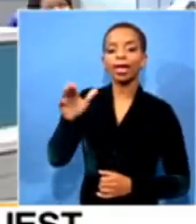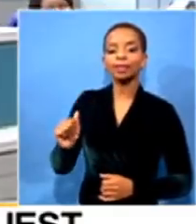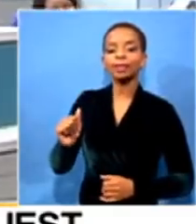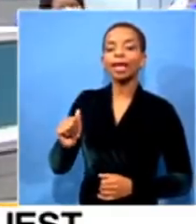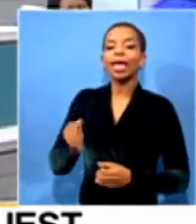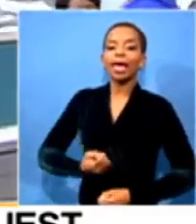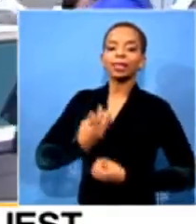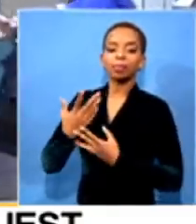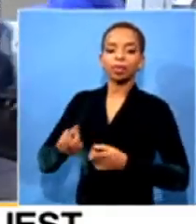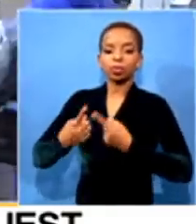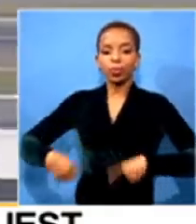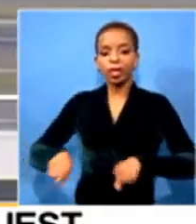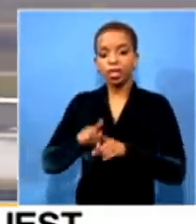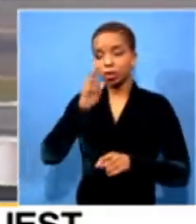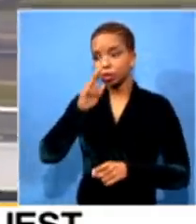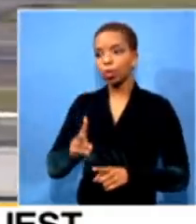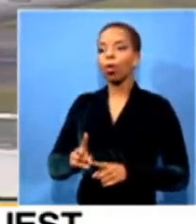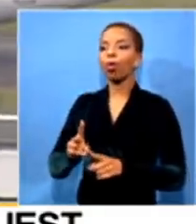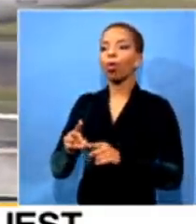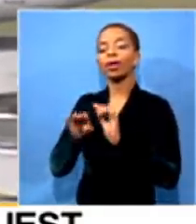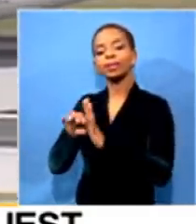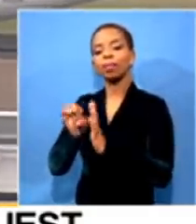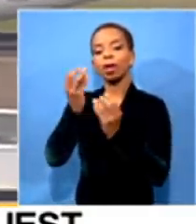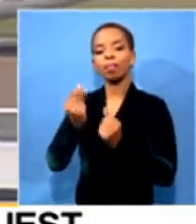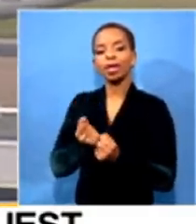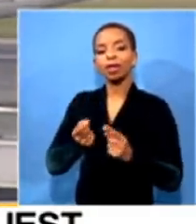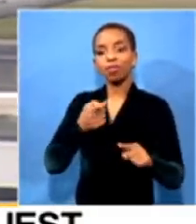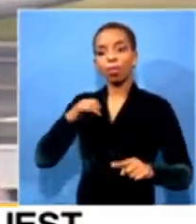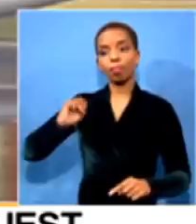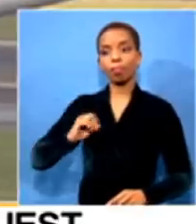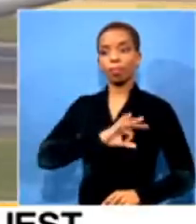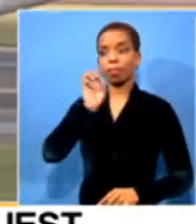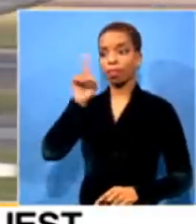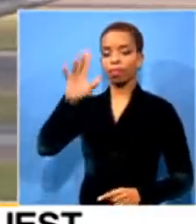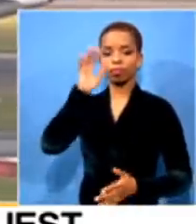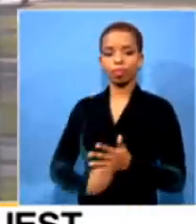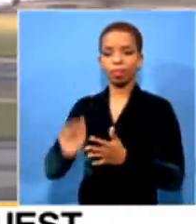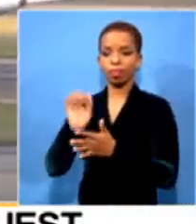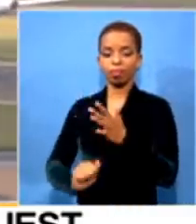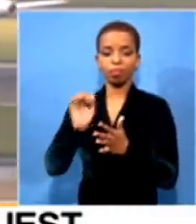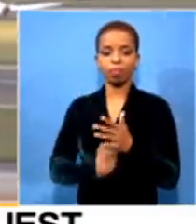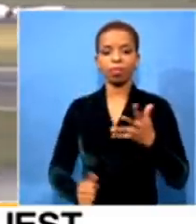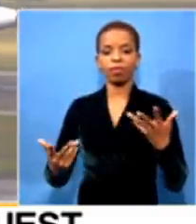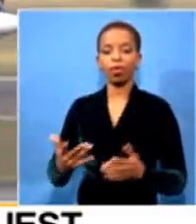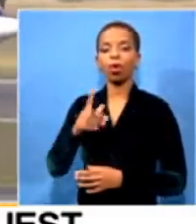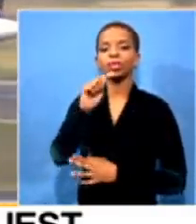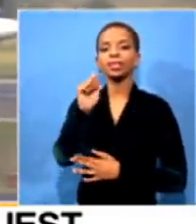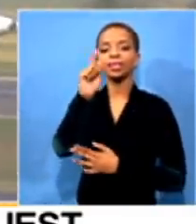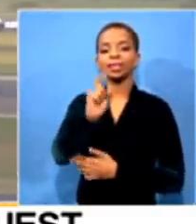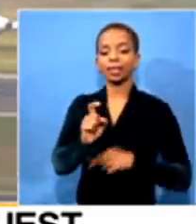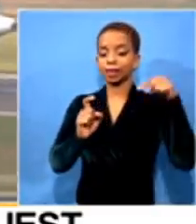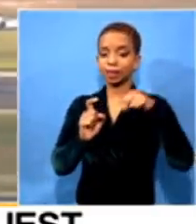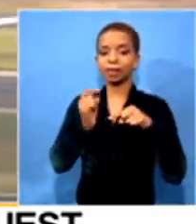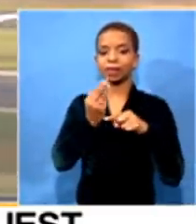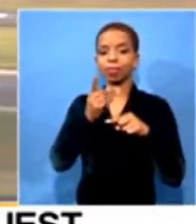for example, monies were deducted from employees for taxes that was not paid over to the Revenue